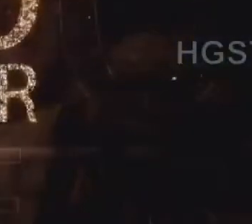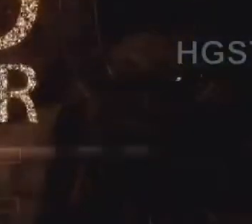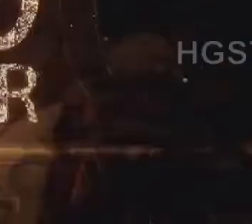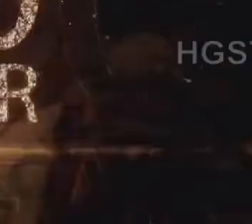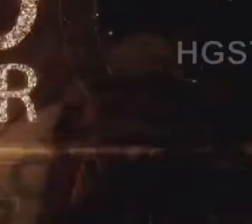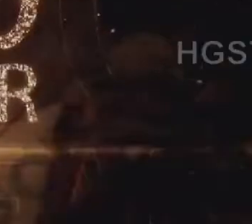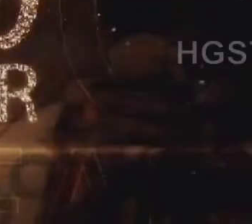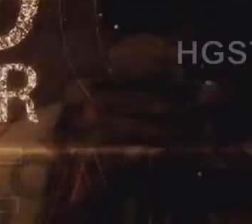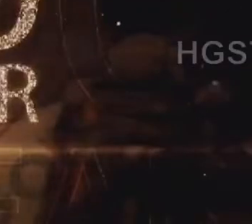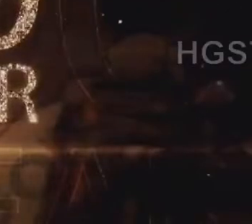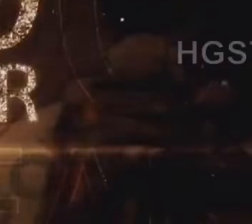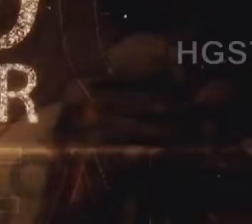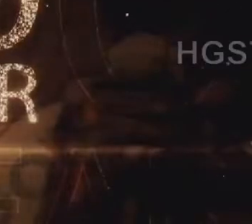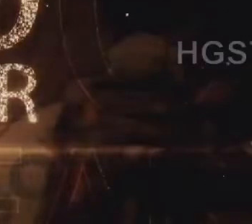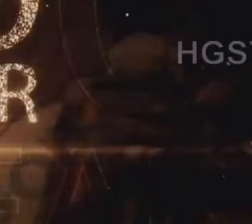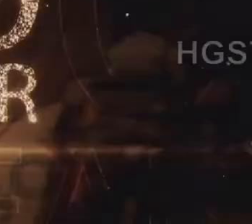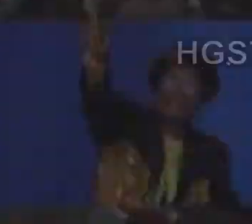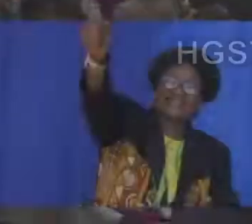Amen.